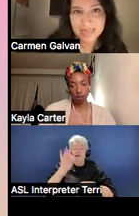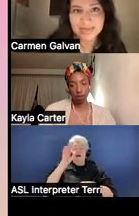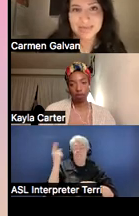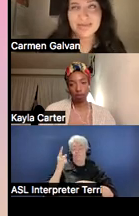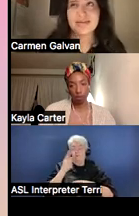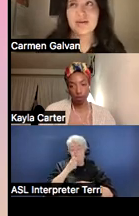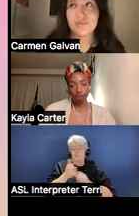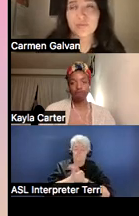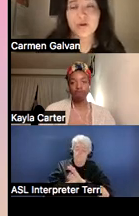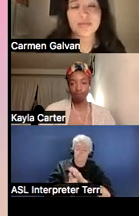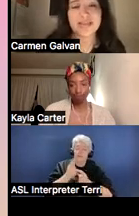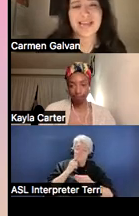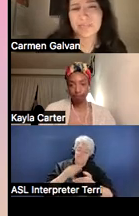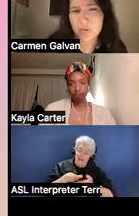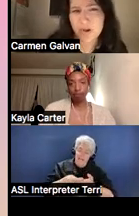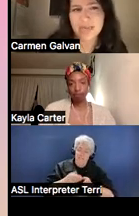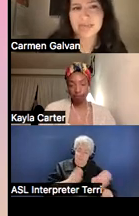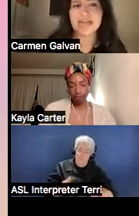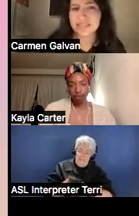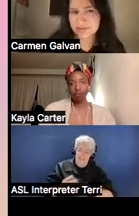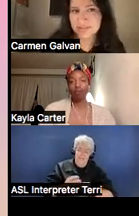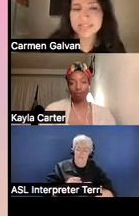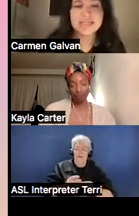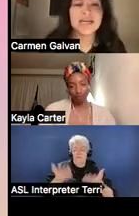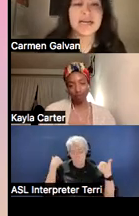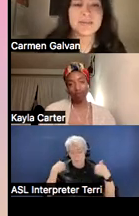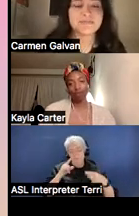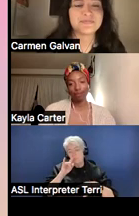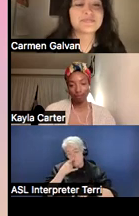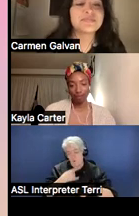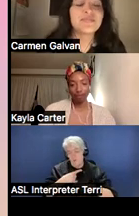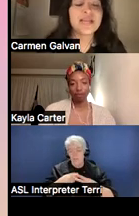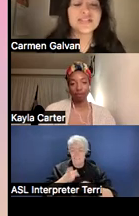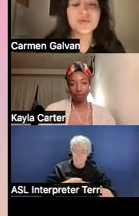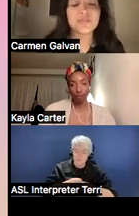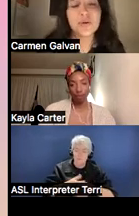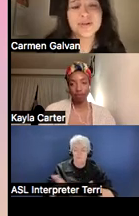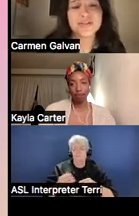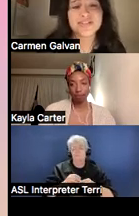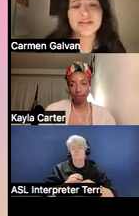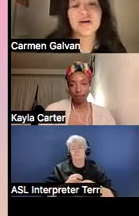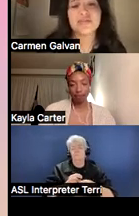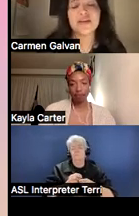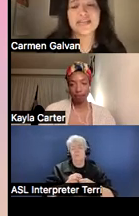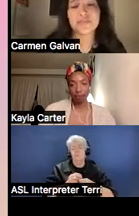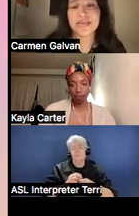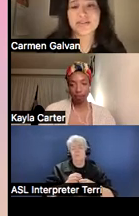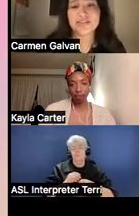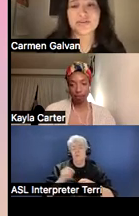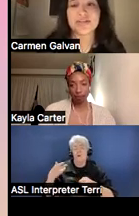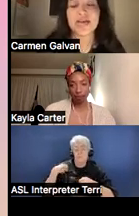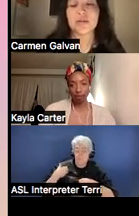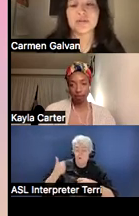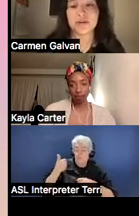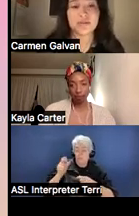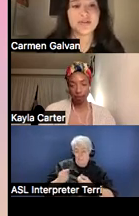be overwhelming and boring and difficult. And so employers can offer financial planners in